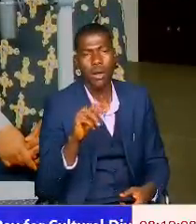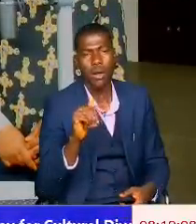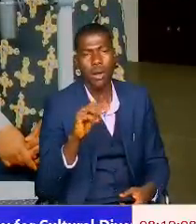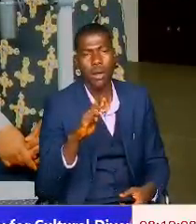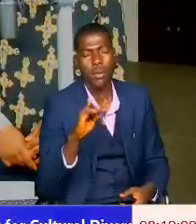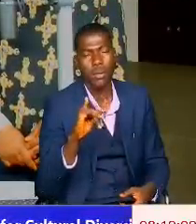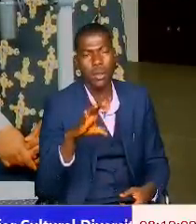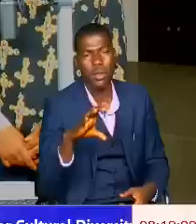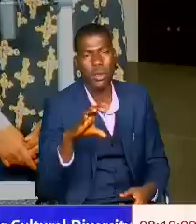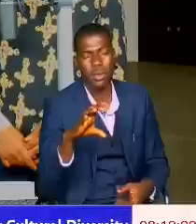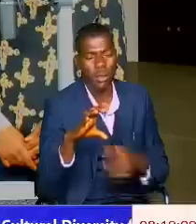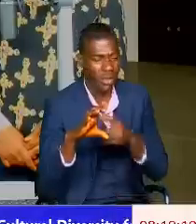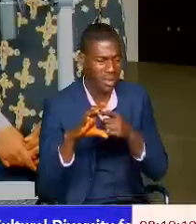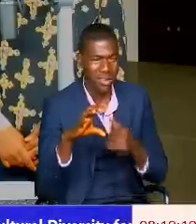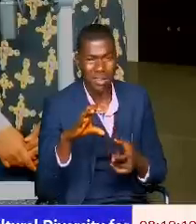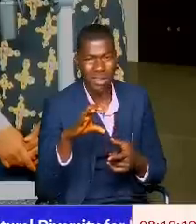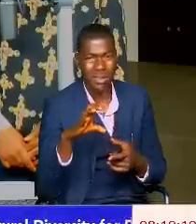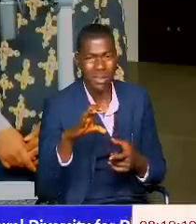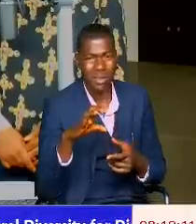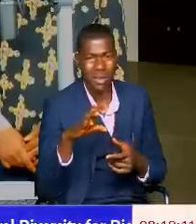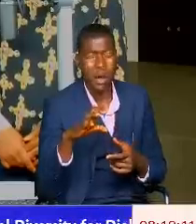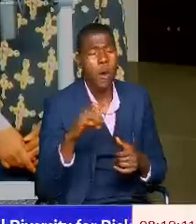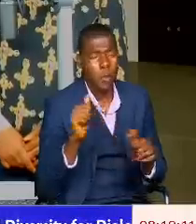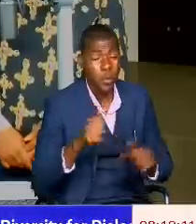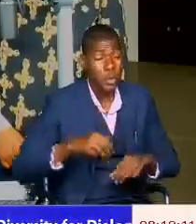a country like Dubai, just gum Arabic.